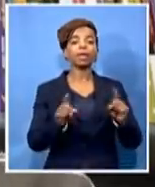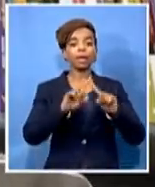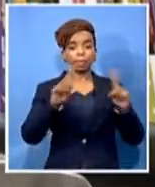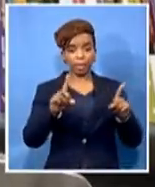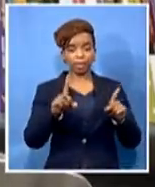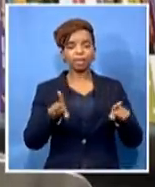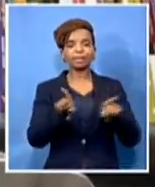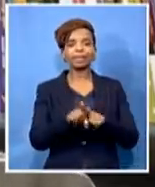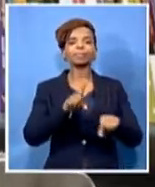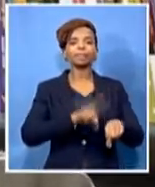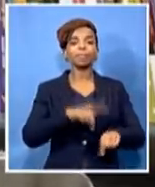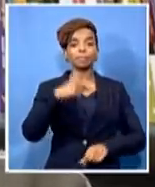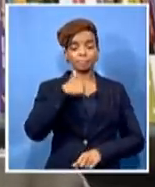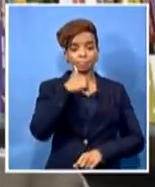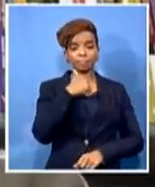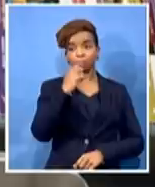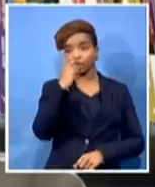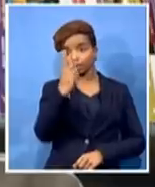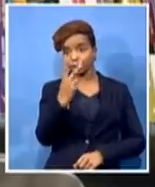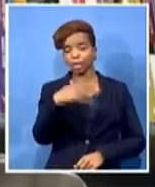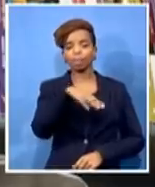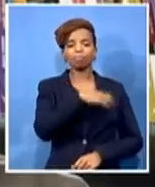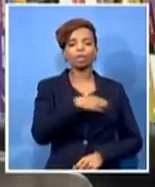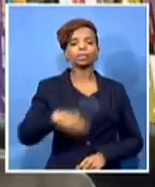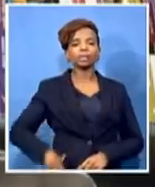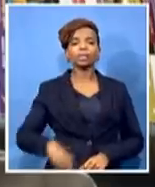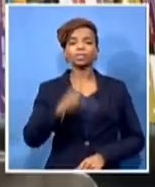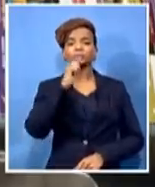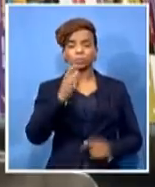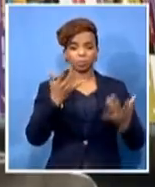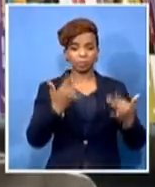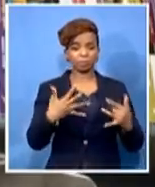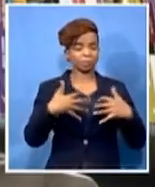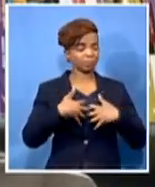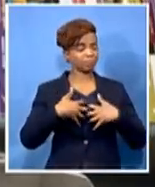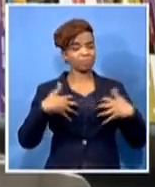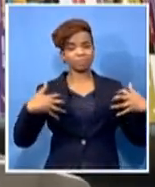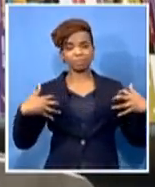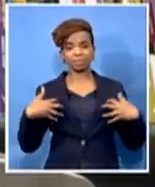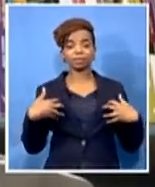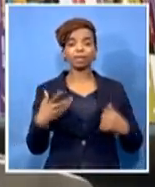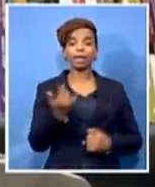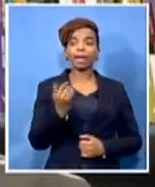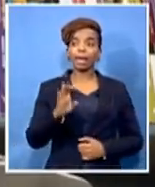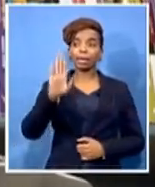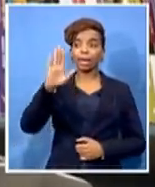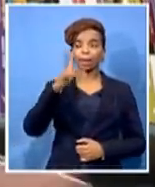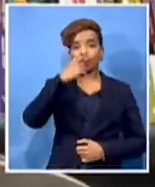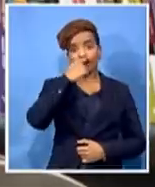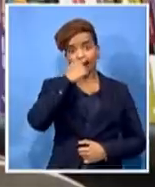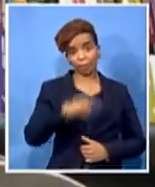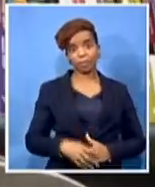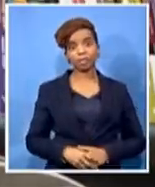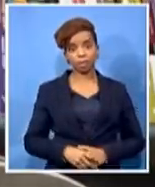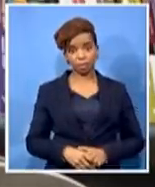frustrated, President Ramaphosa. When he came into power on the